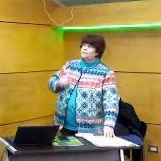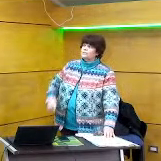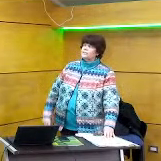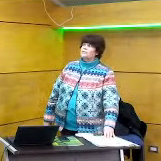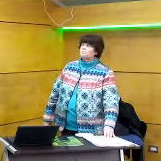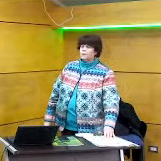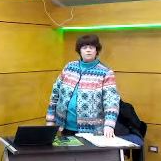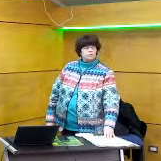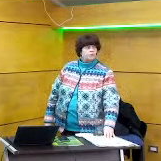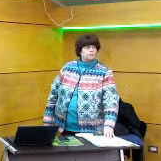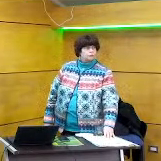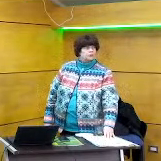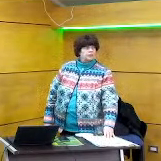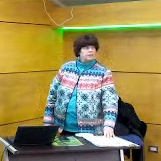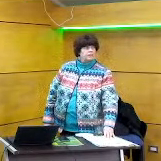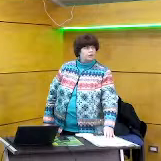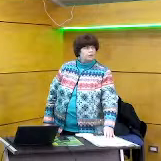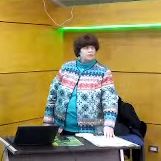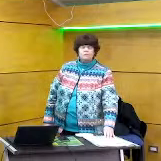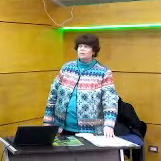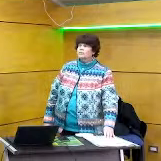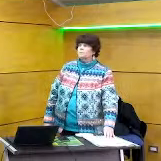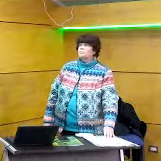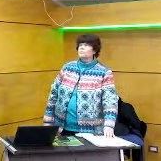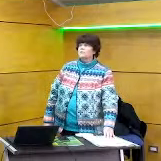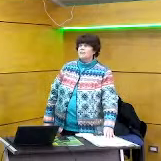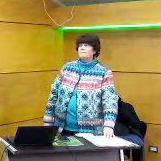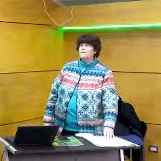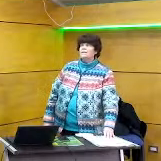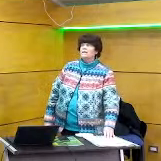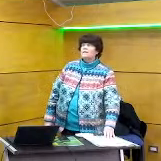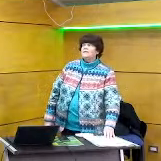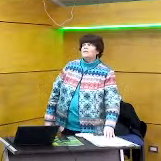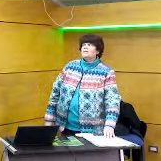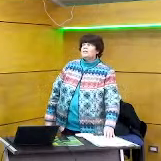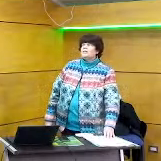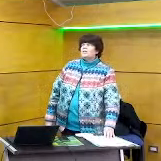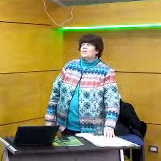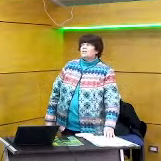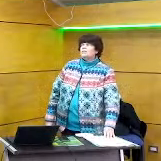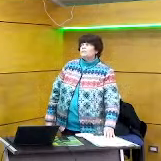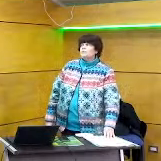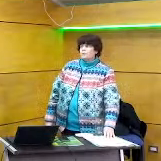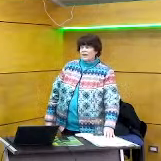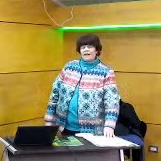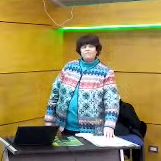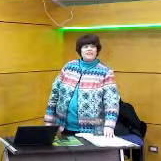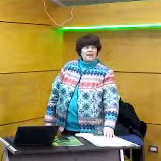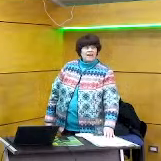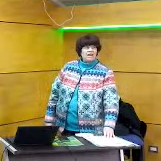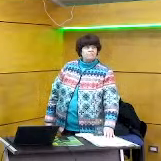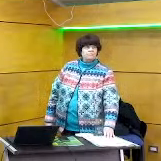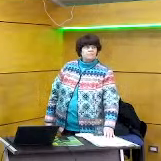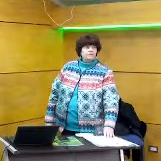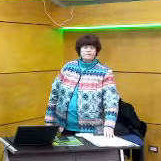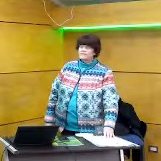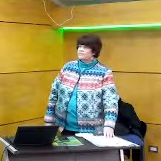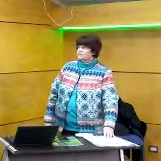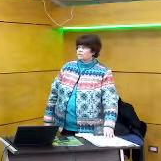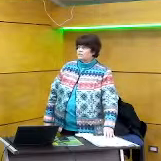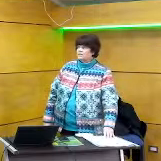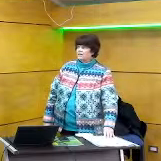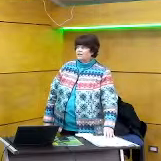you are interested in the poetry, which we're going to go into a little bit more depth, you don't have to have